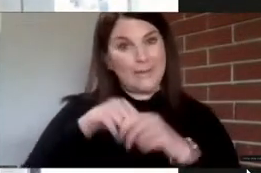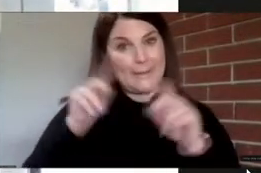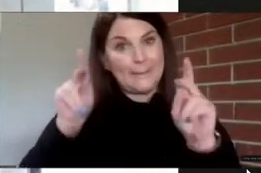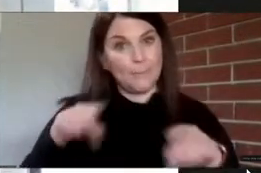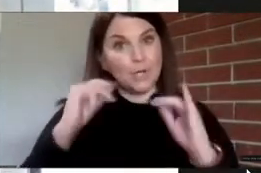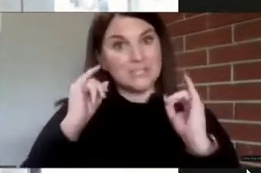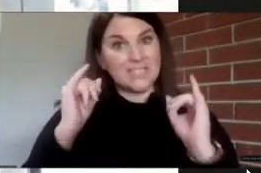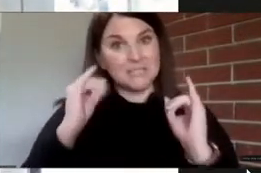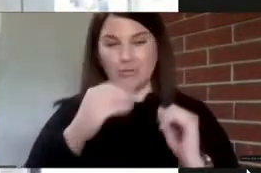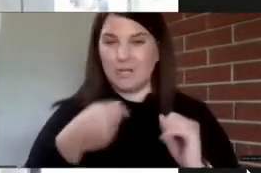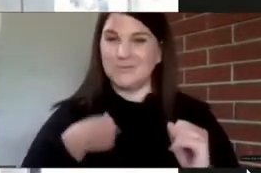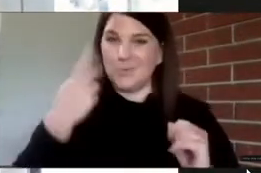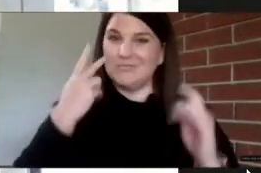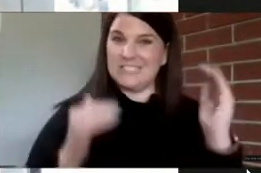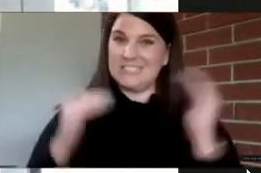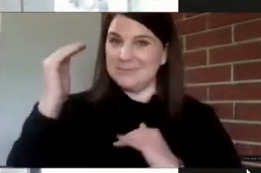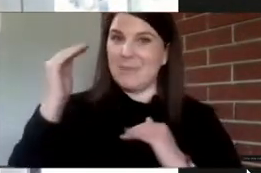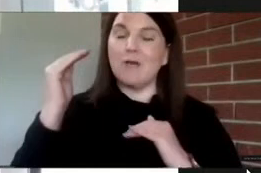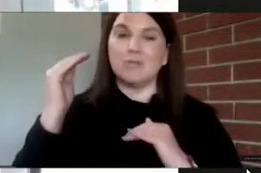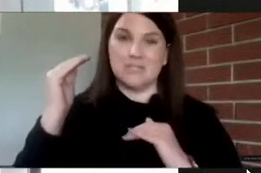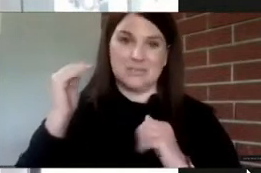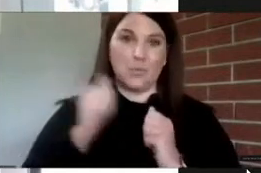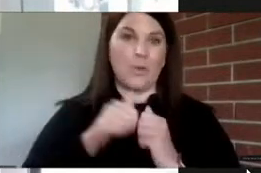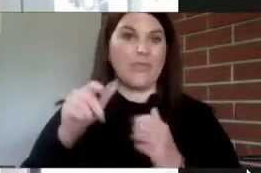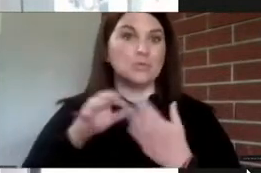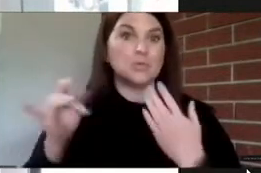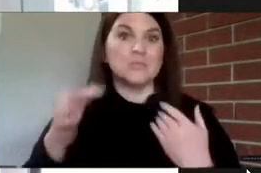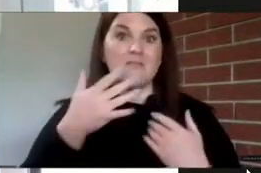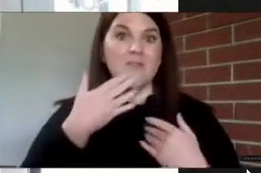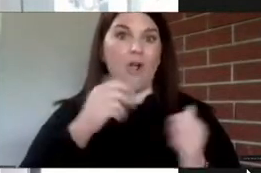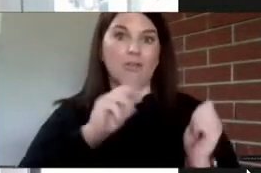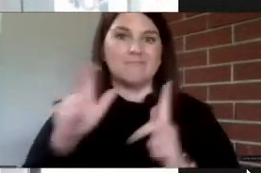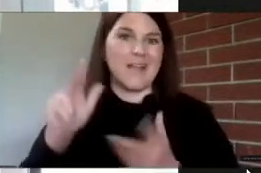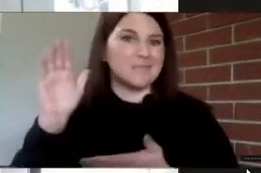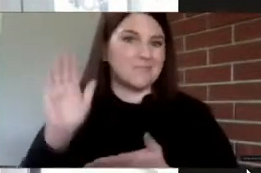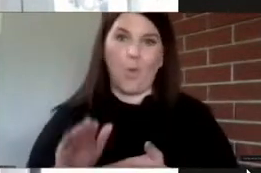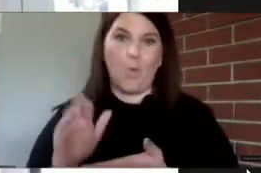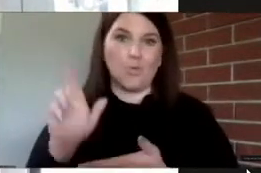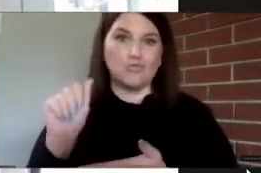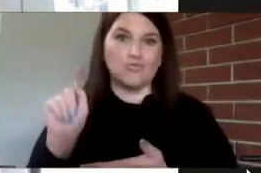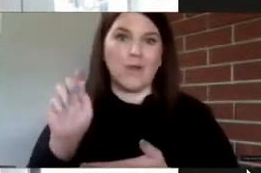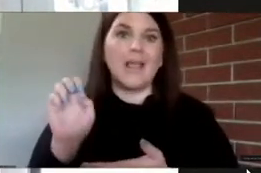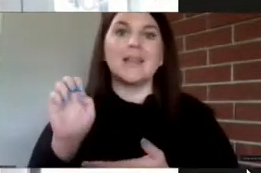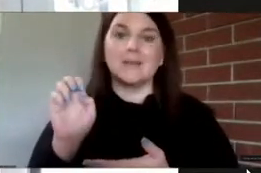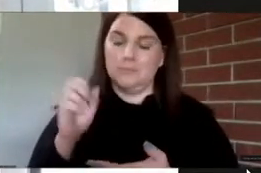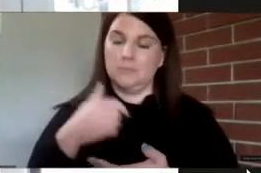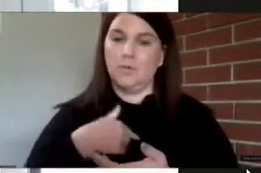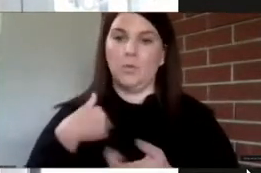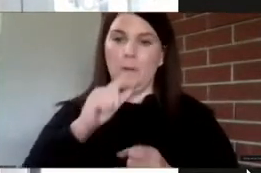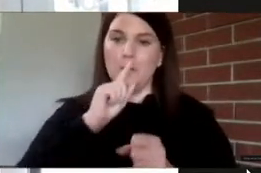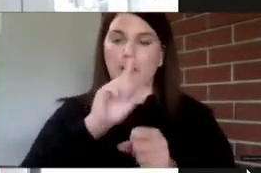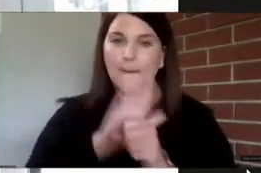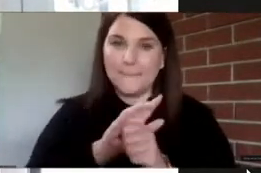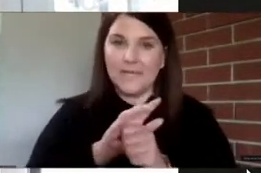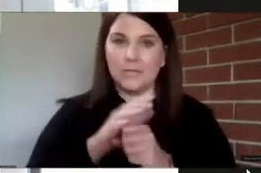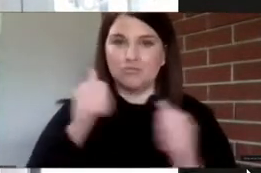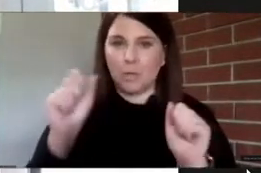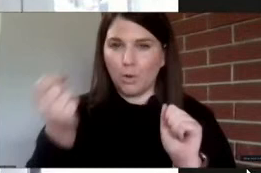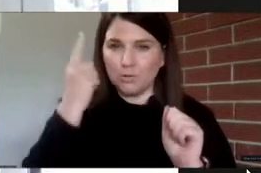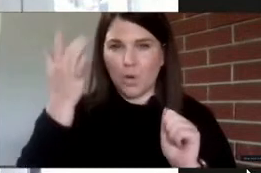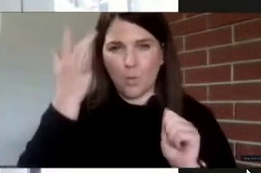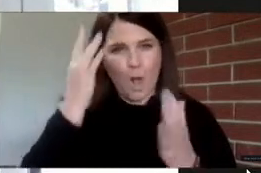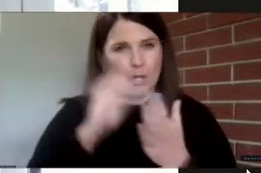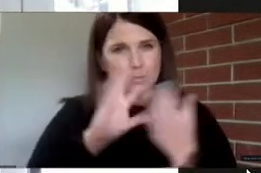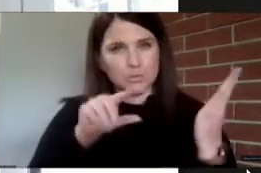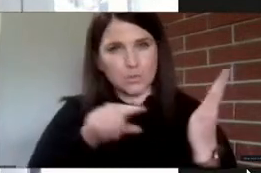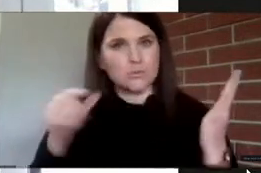the disparities among students of color returning at lower rates, and are really committed to understanding why students of color